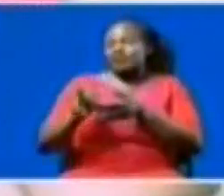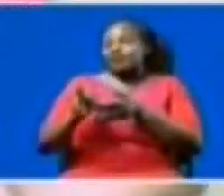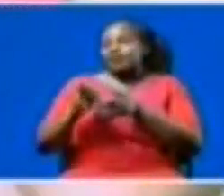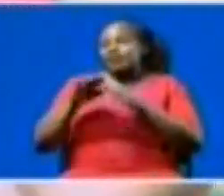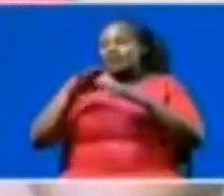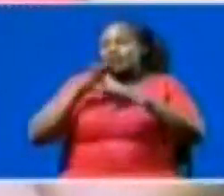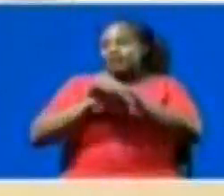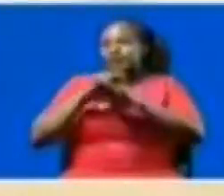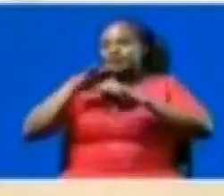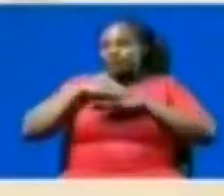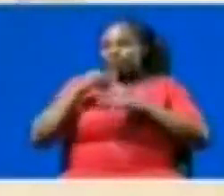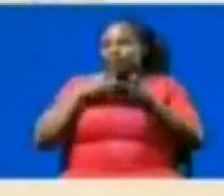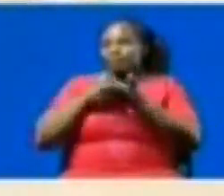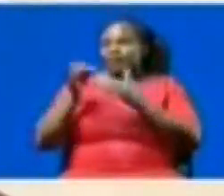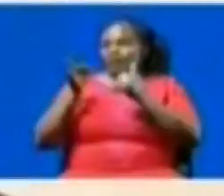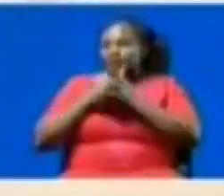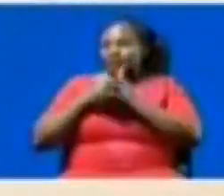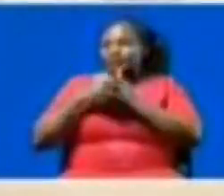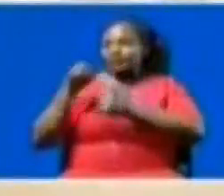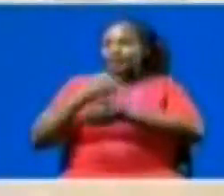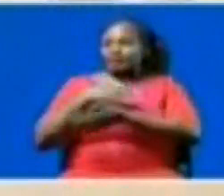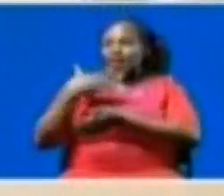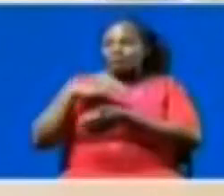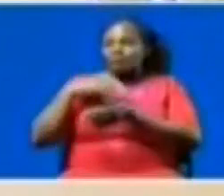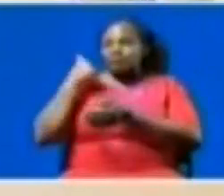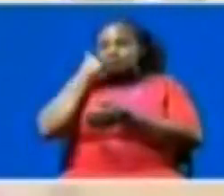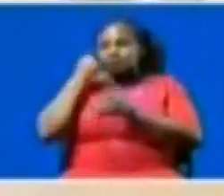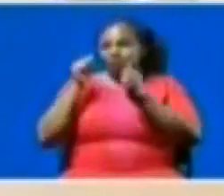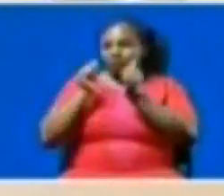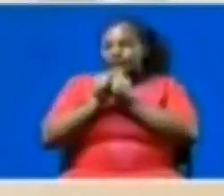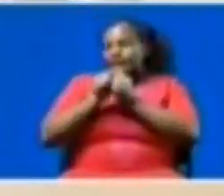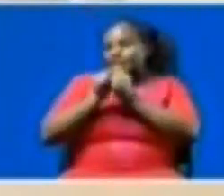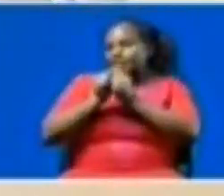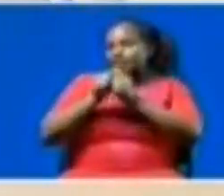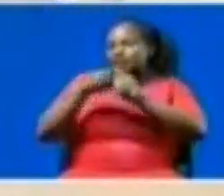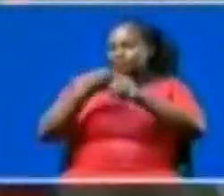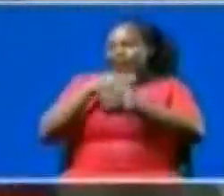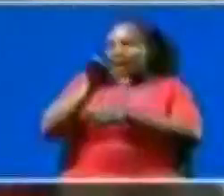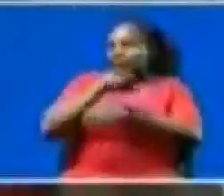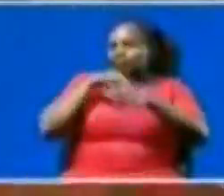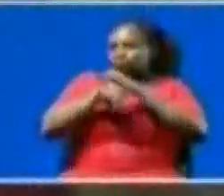raise enough funds to pay for 8 cancer patients, a total of 10 chemotherapy sessions.